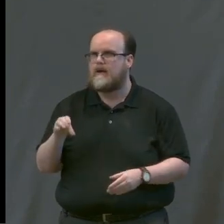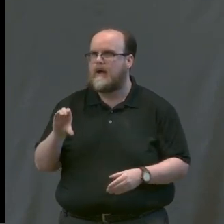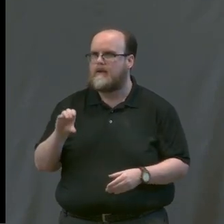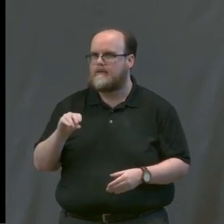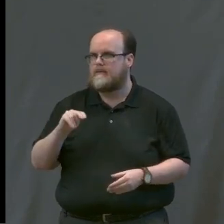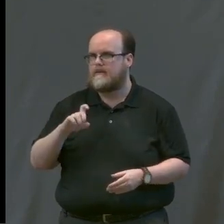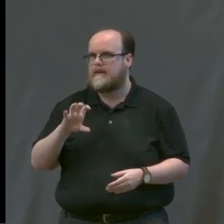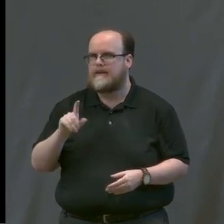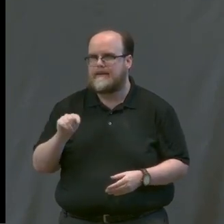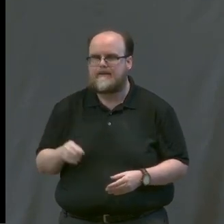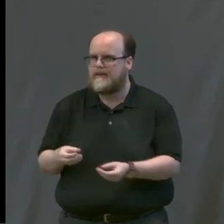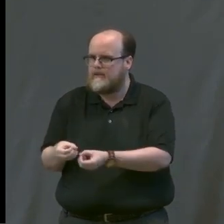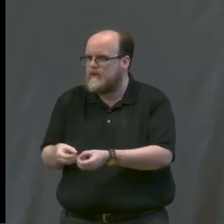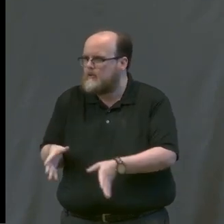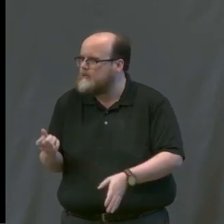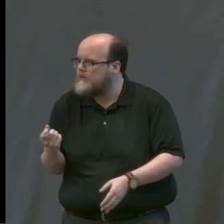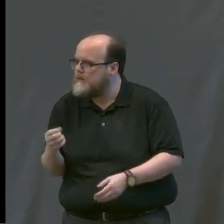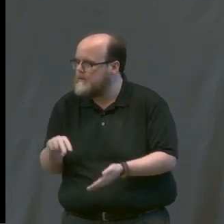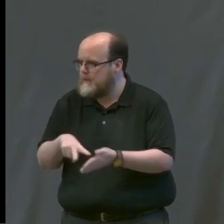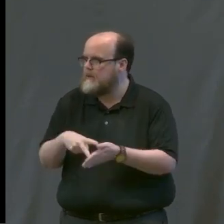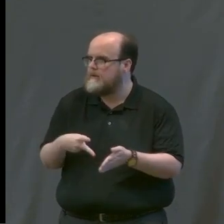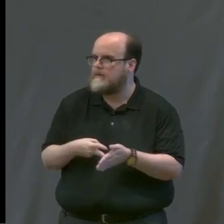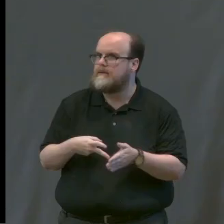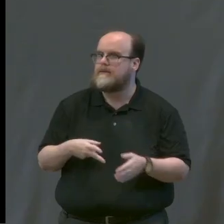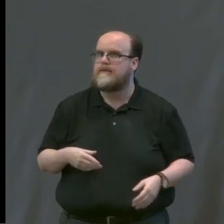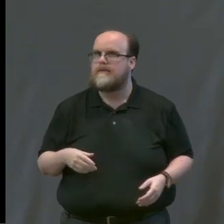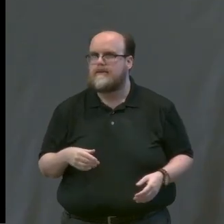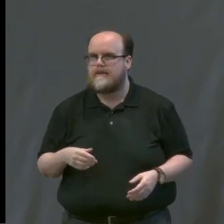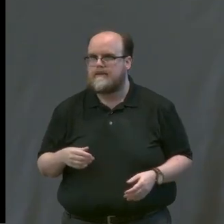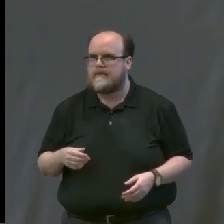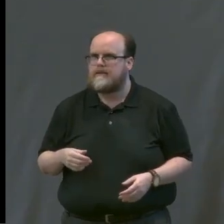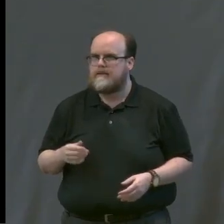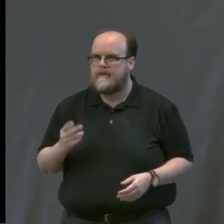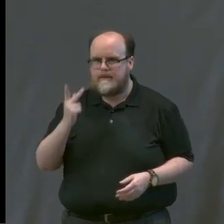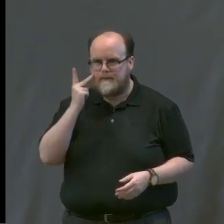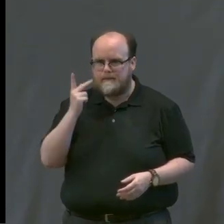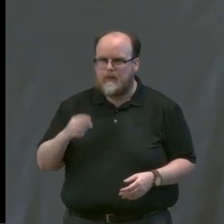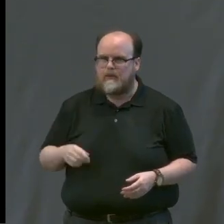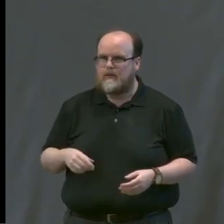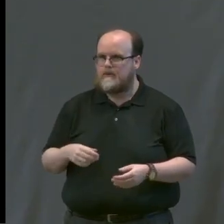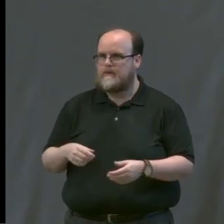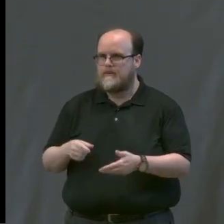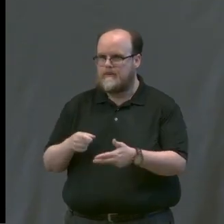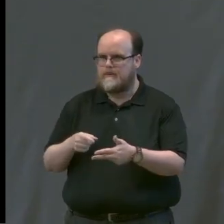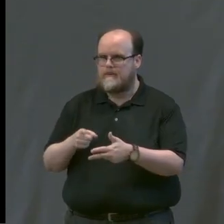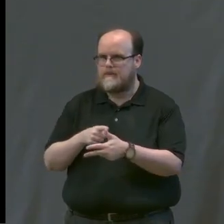actually lose just a little bit of their meaning. So let's take a look at those. The first one is Revelation